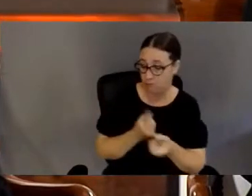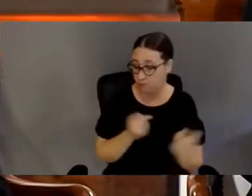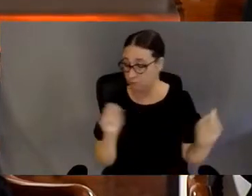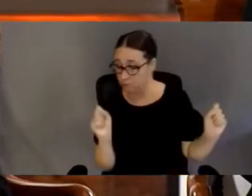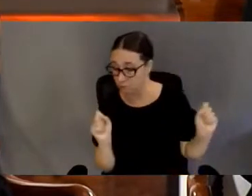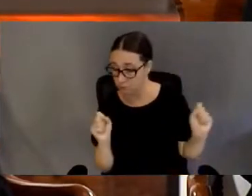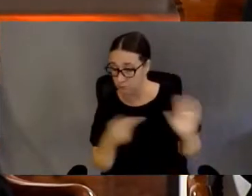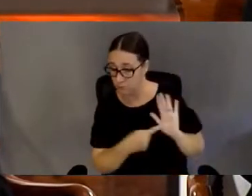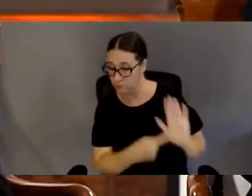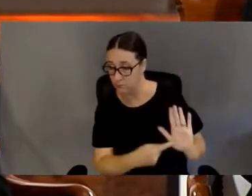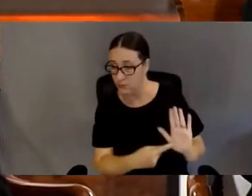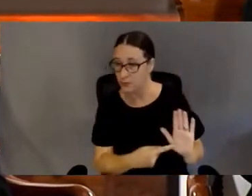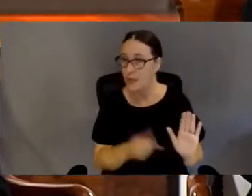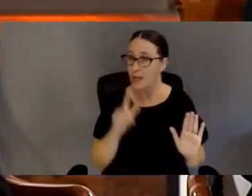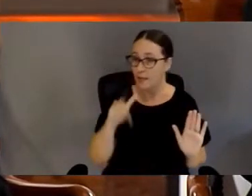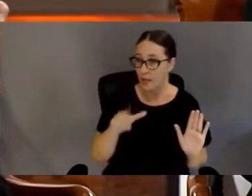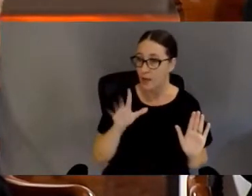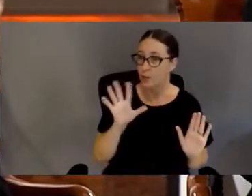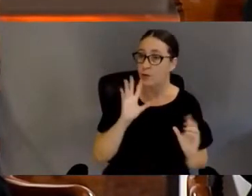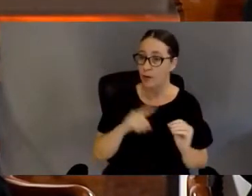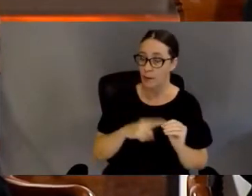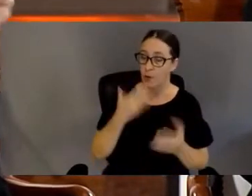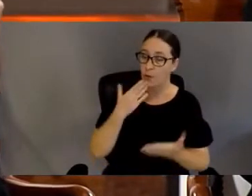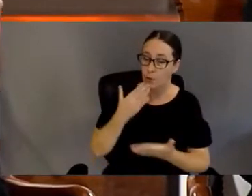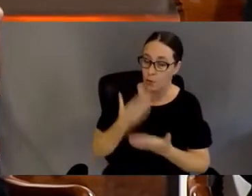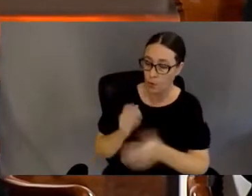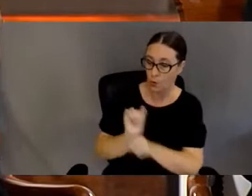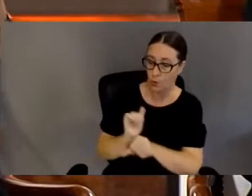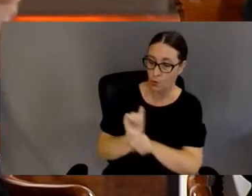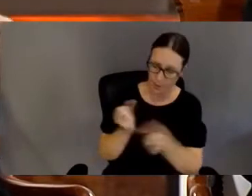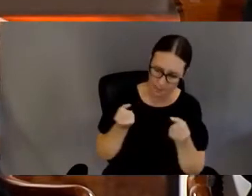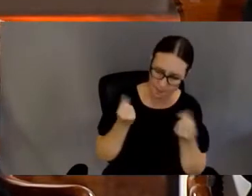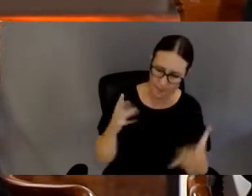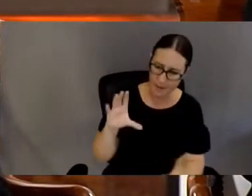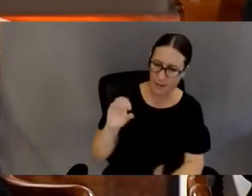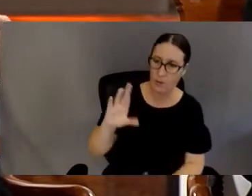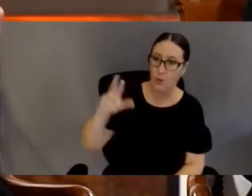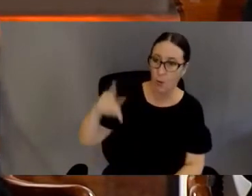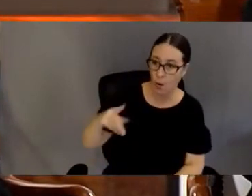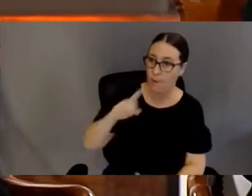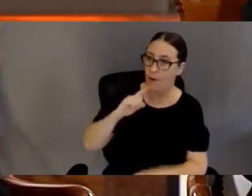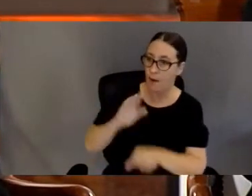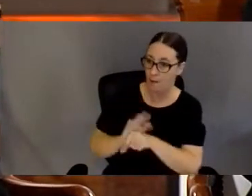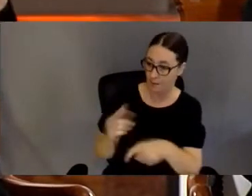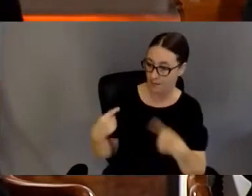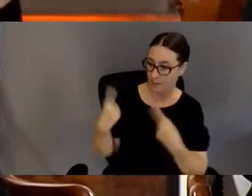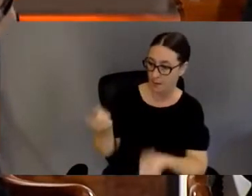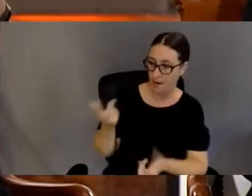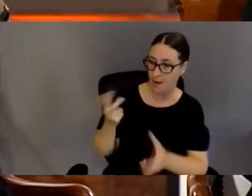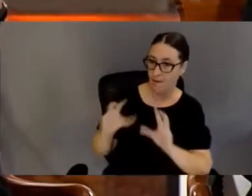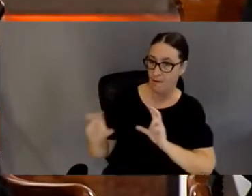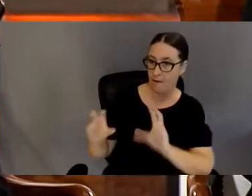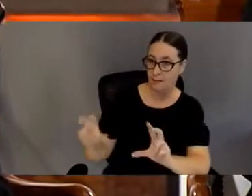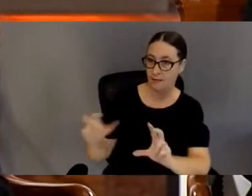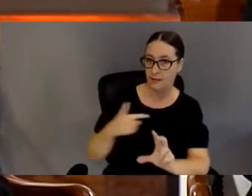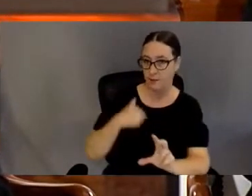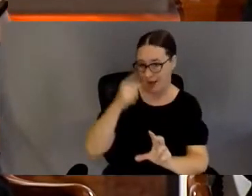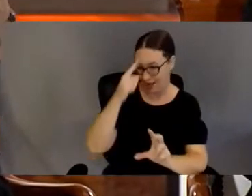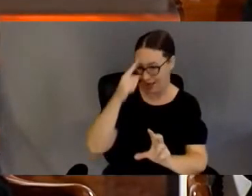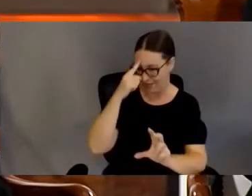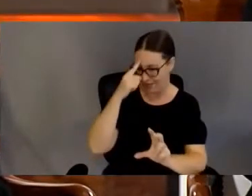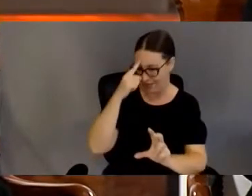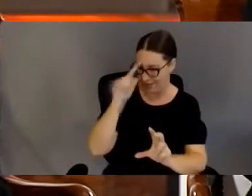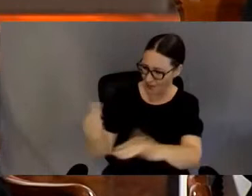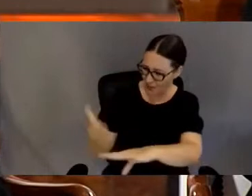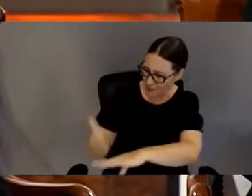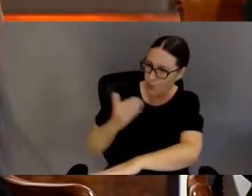about the really good work that so many of these corporate commitments have been invested in. But I think we can take it to the next level.